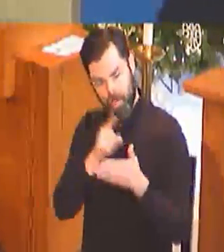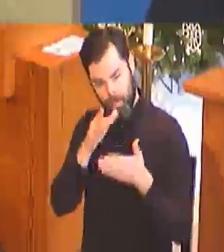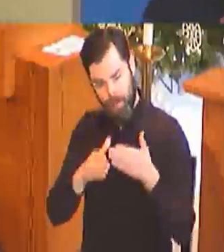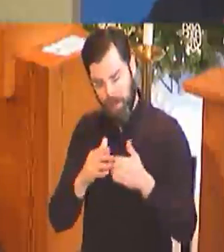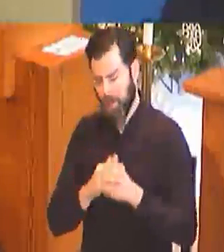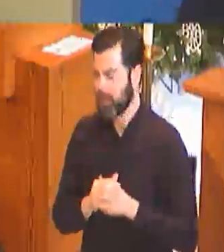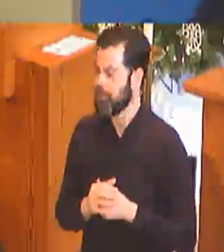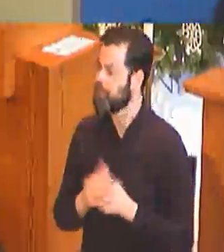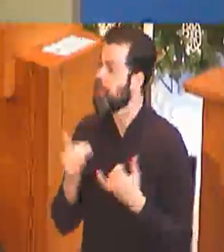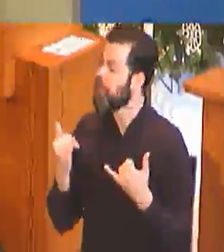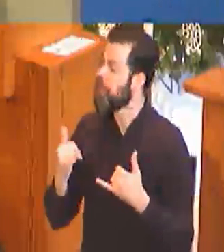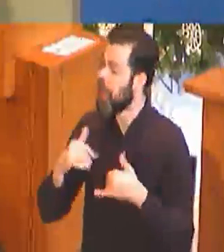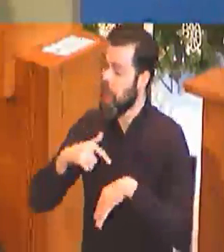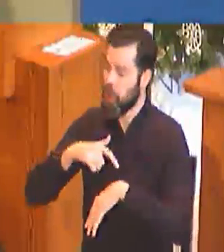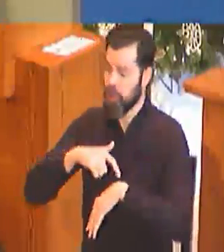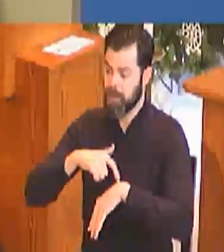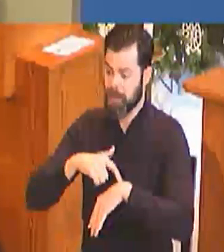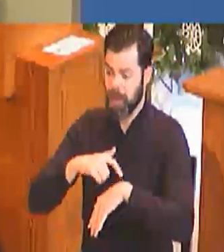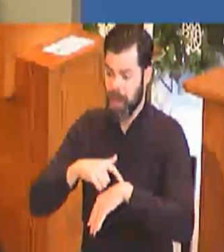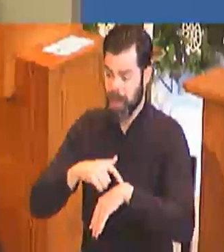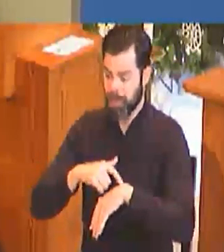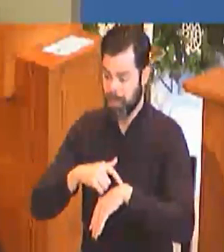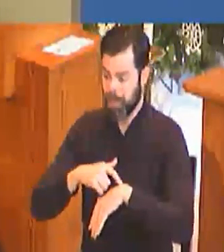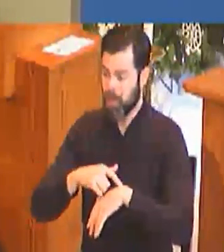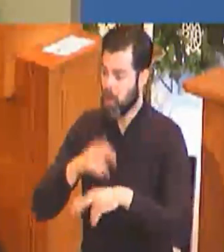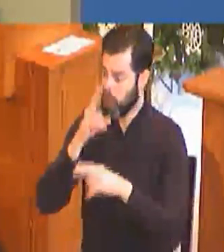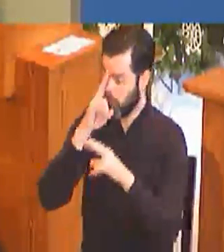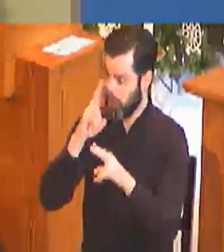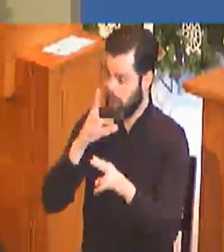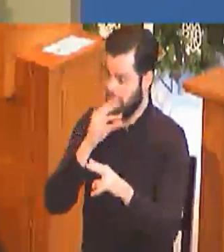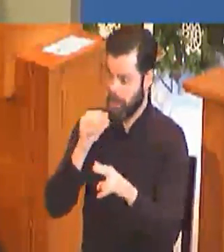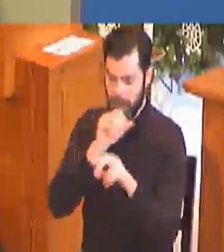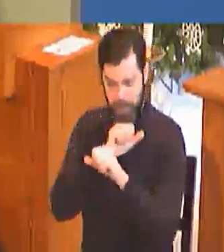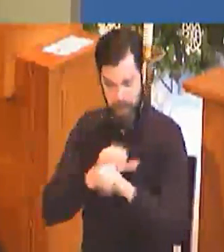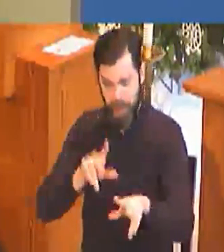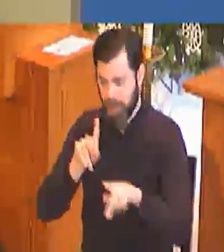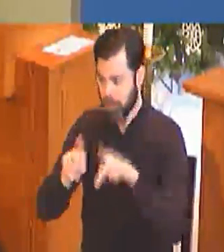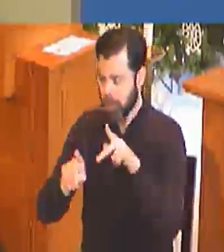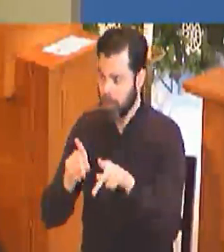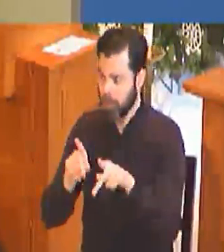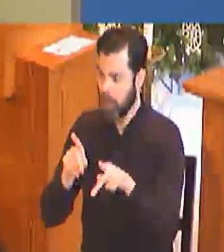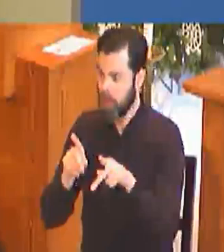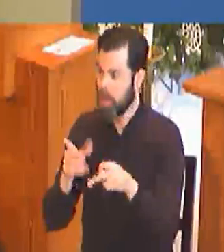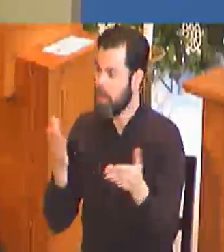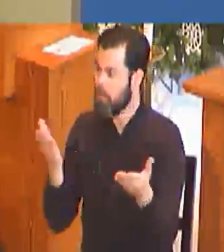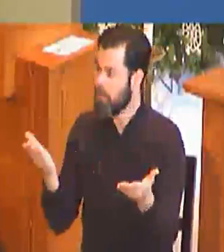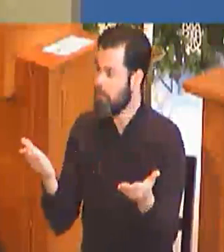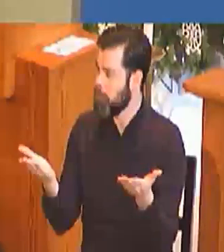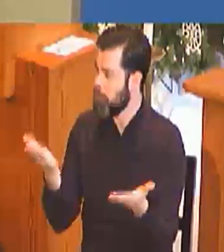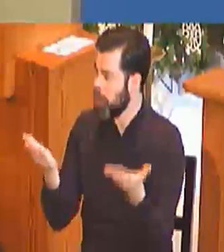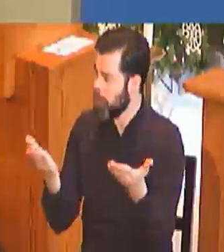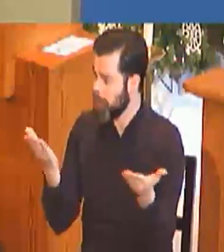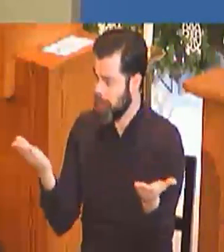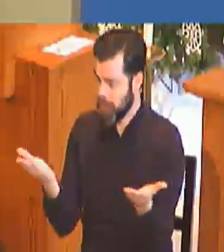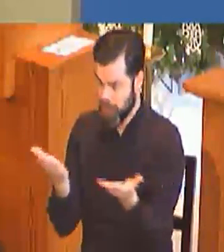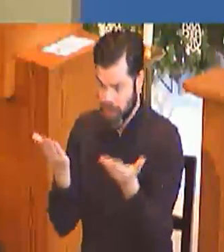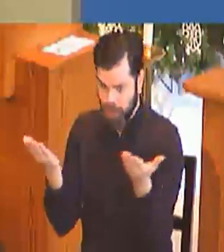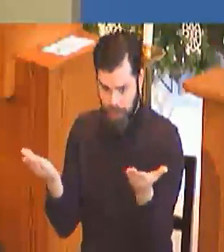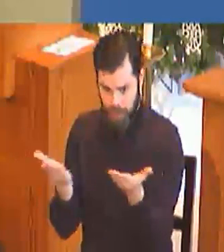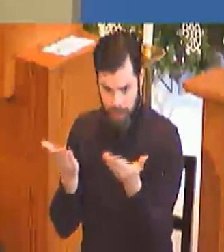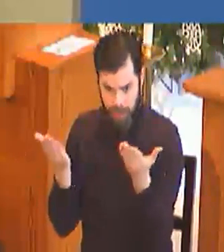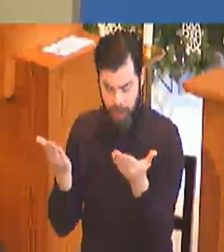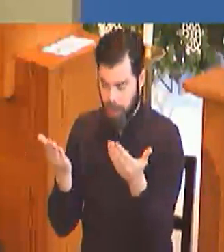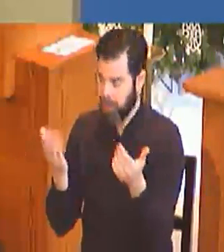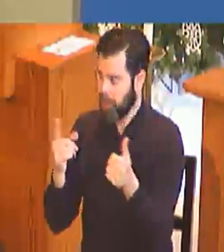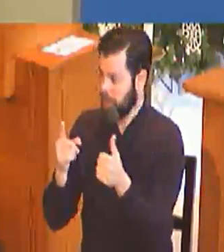Now's the time in our service where we truly honor and bless those who might be here experiencing a Sunday service with Unity Minneapolis